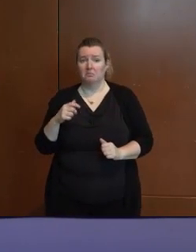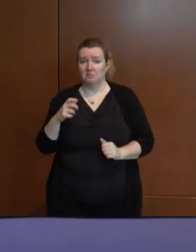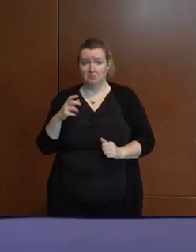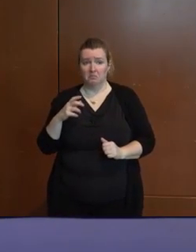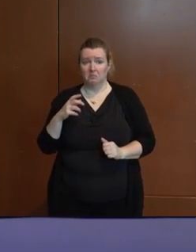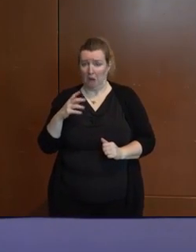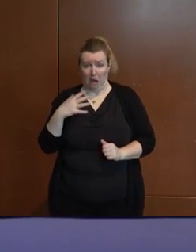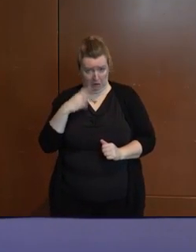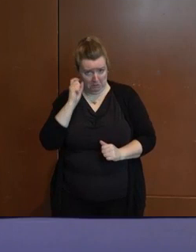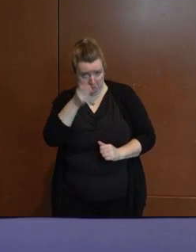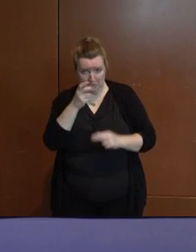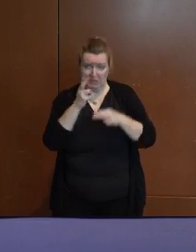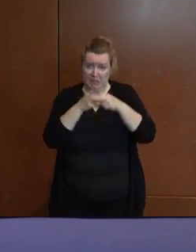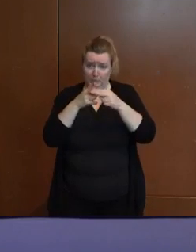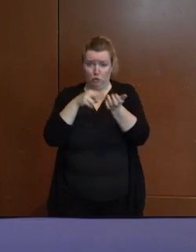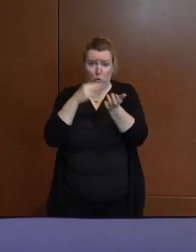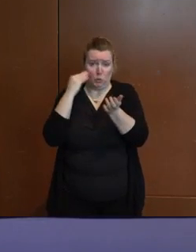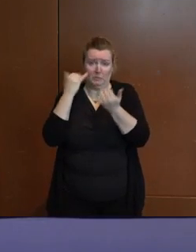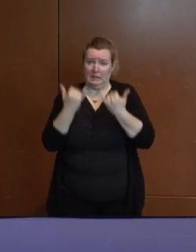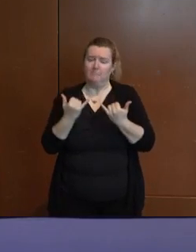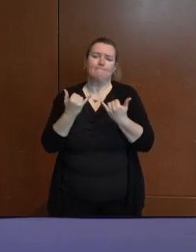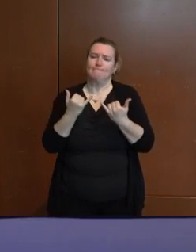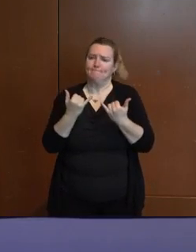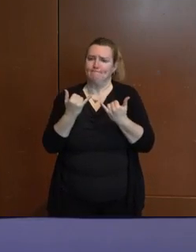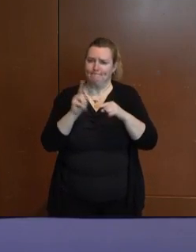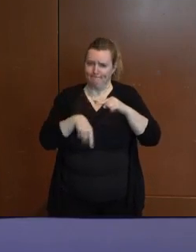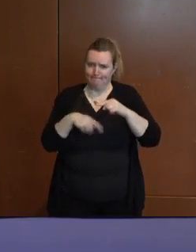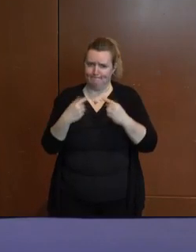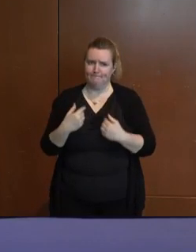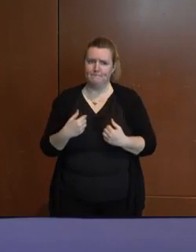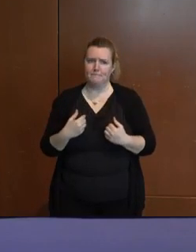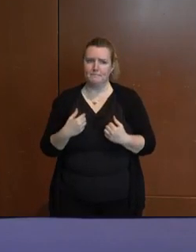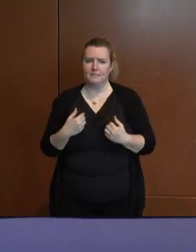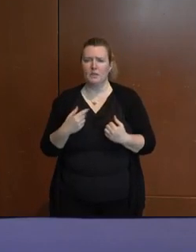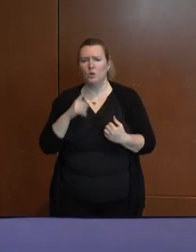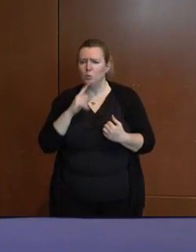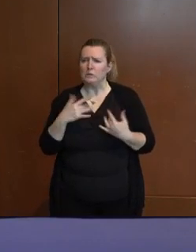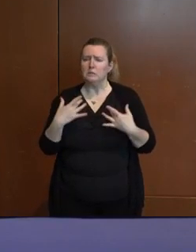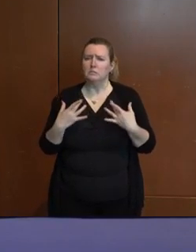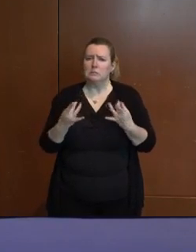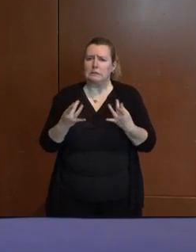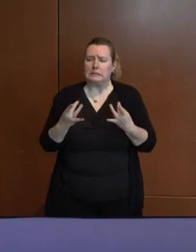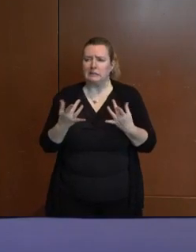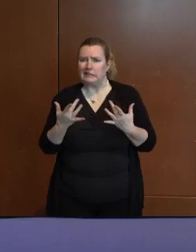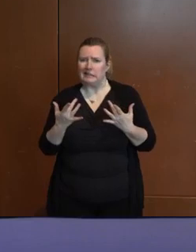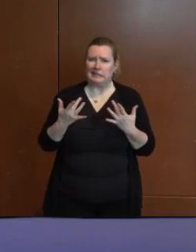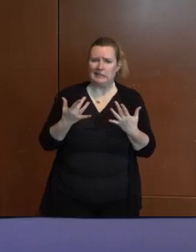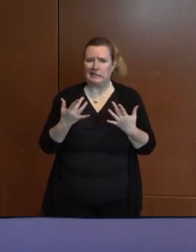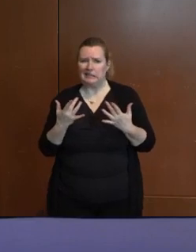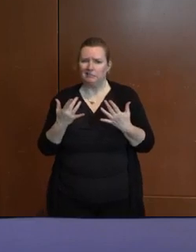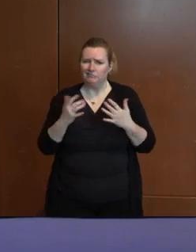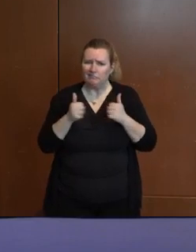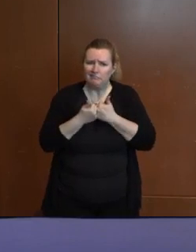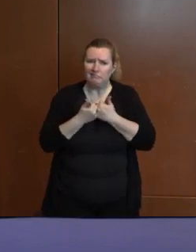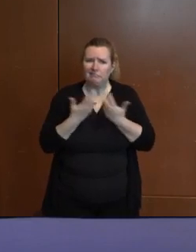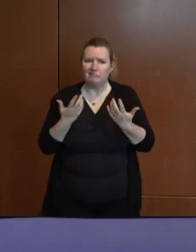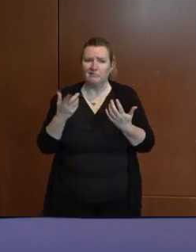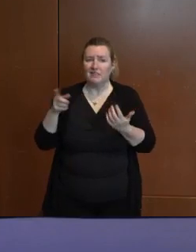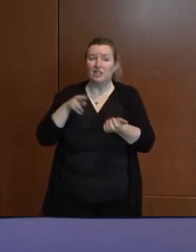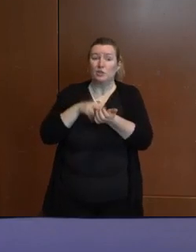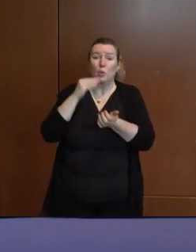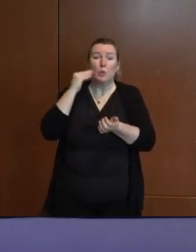not in all these places, but in many places, you've got end-of-life realities. And again, I'll have the healthcare